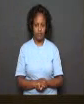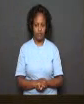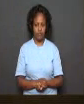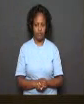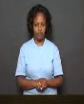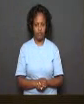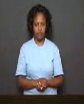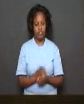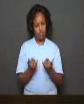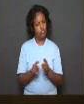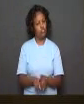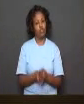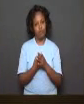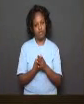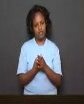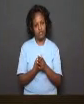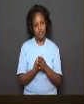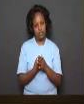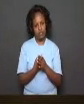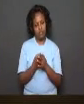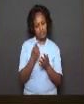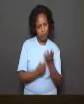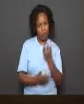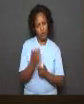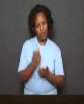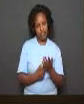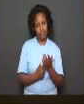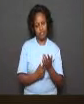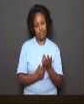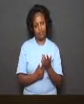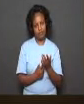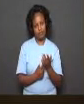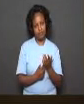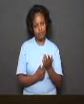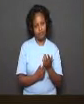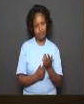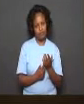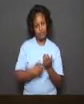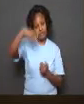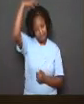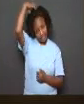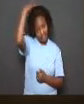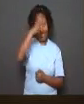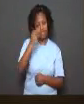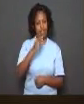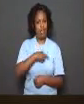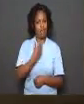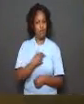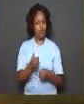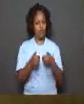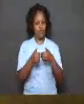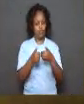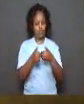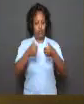Let us start by talking about the separation of the state and religion.